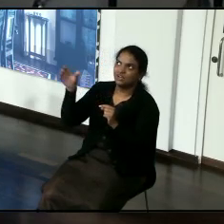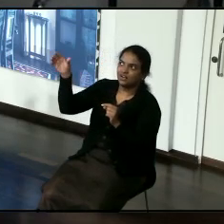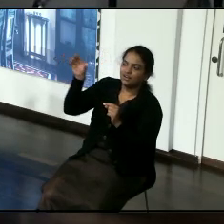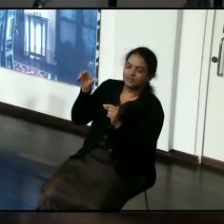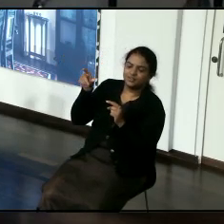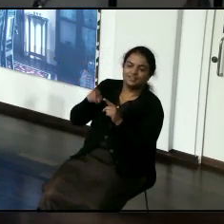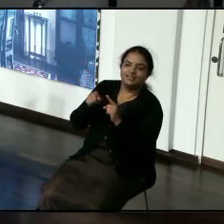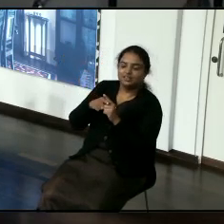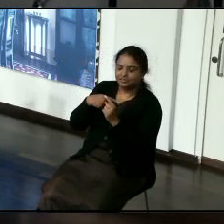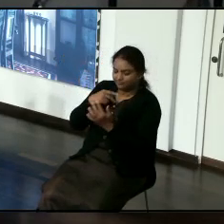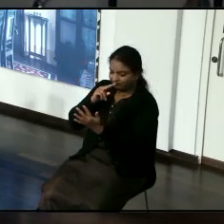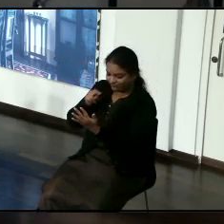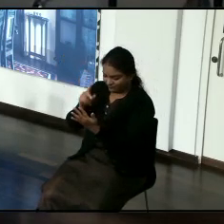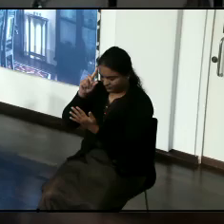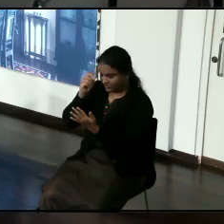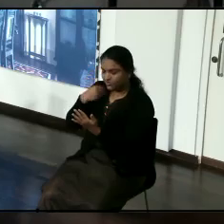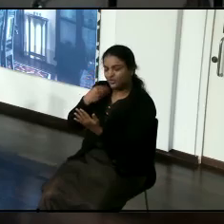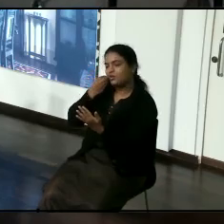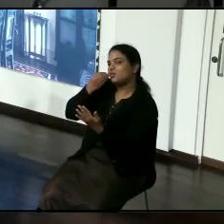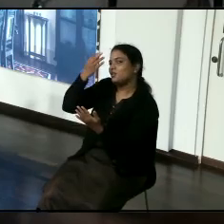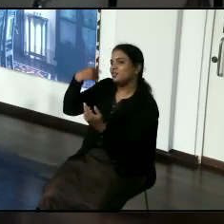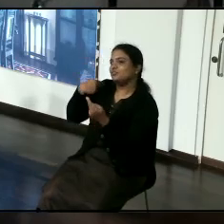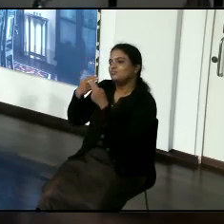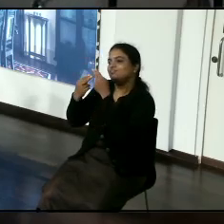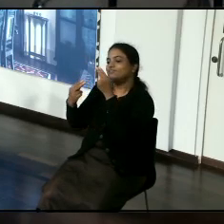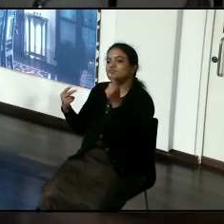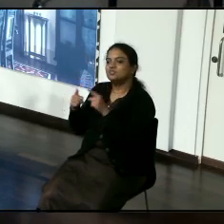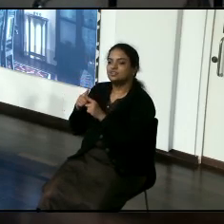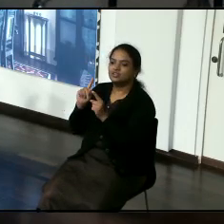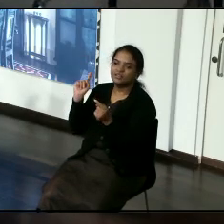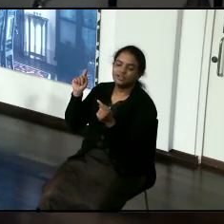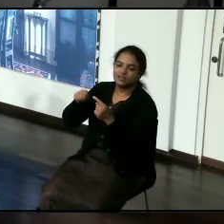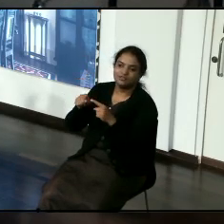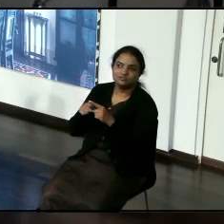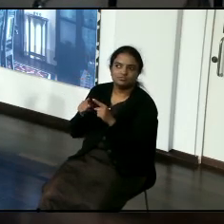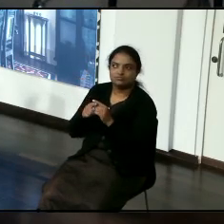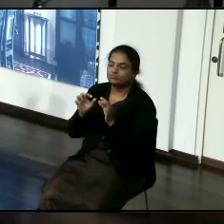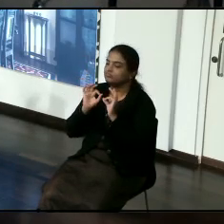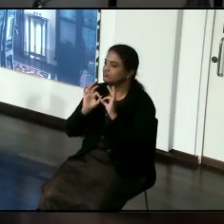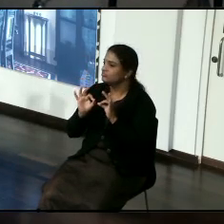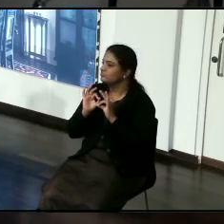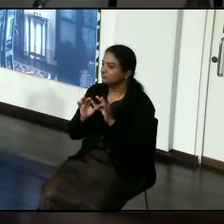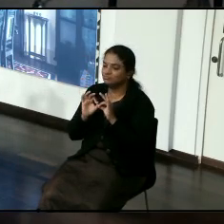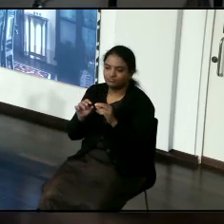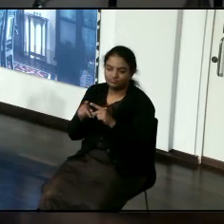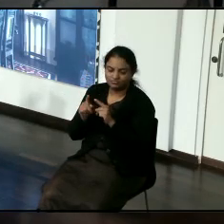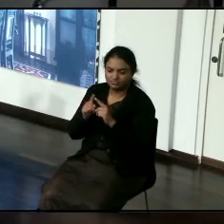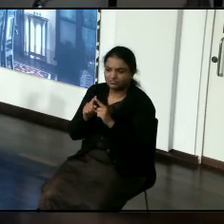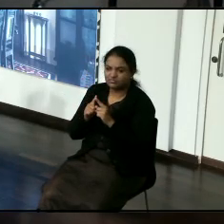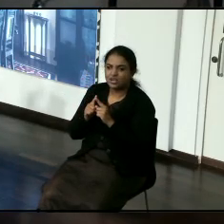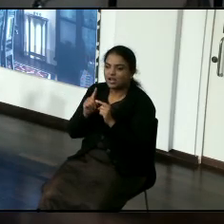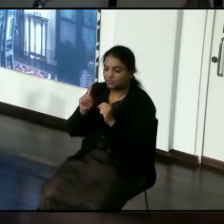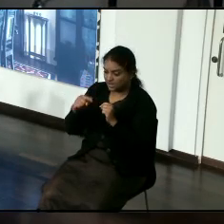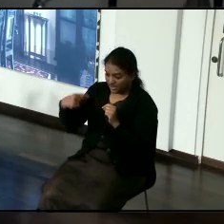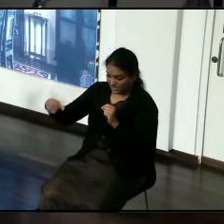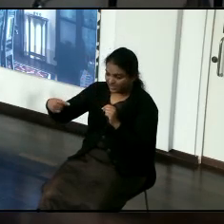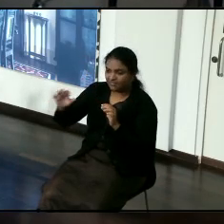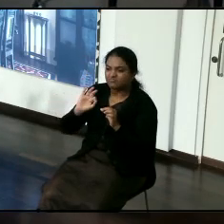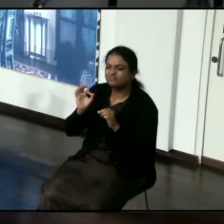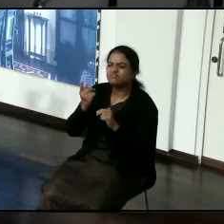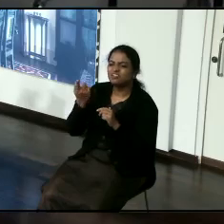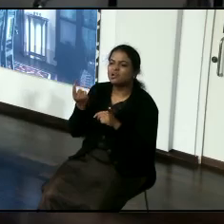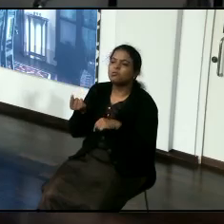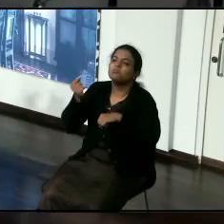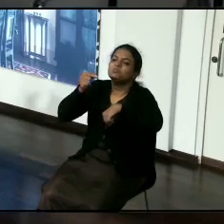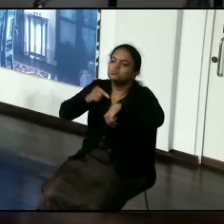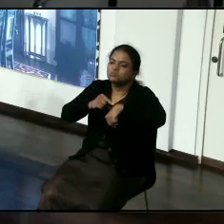must have a look at this. Yeah. And, so and that's very rare. That's very rare. To find someone who knows every book in their collection.